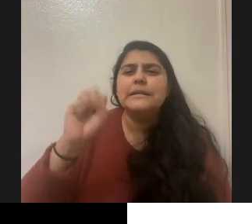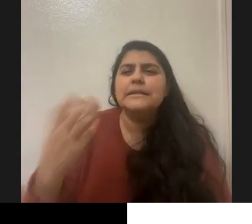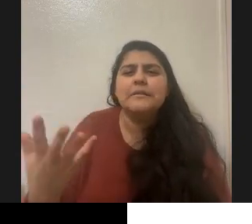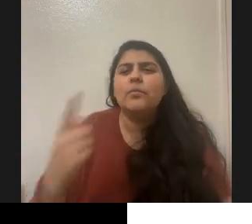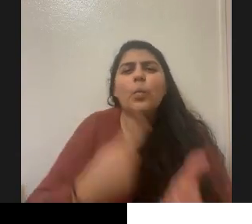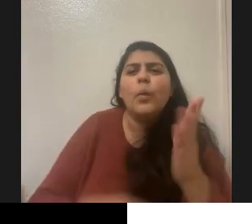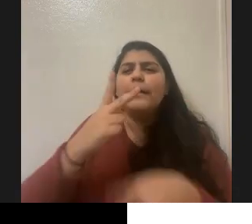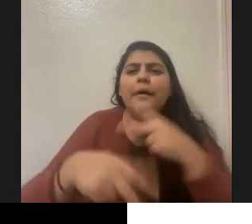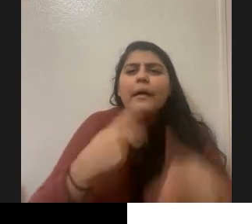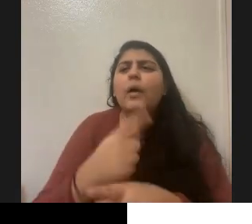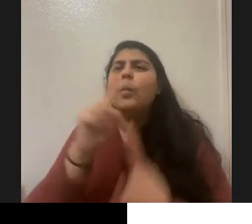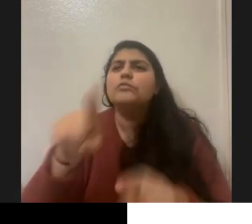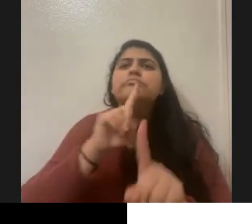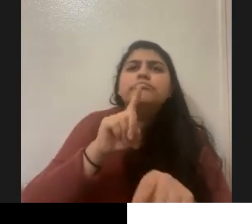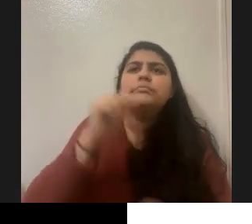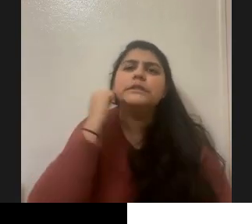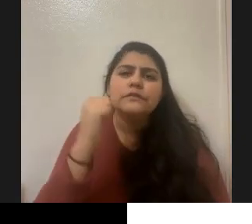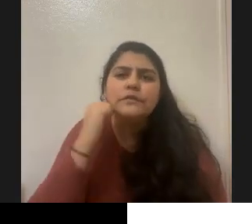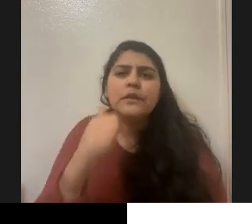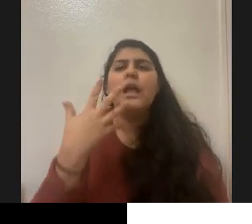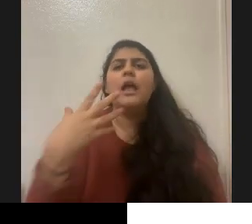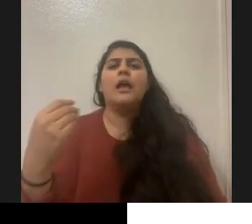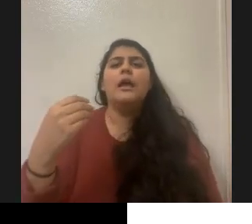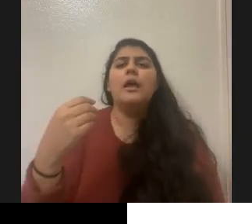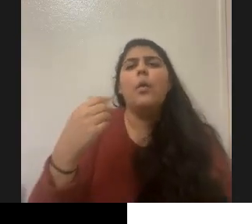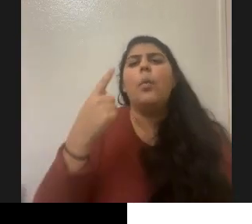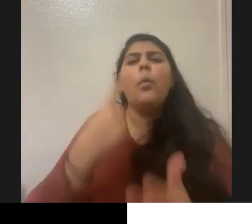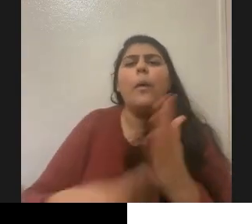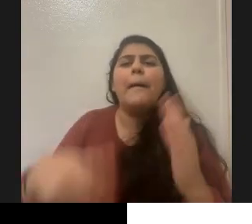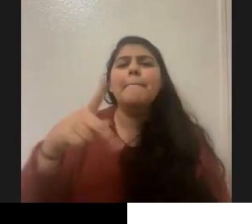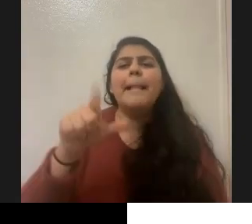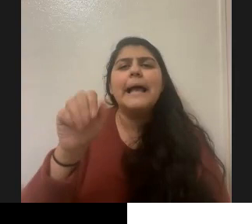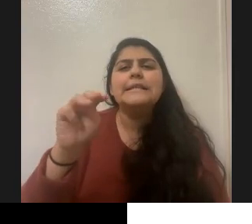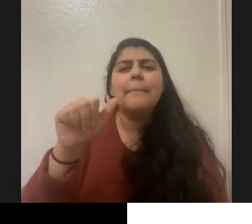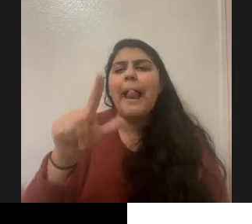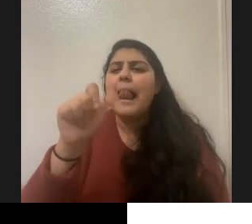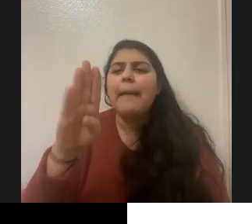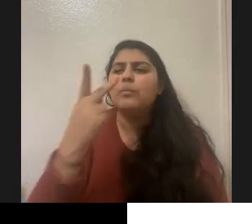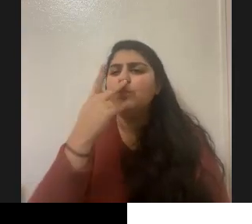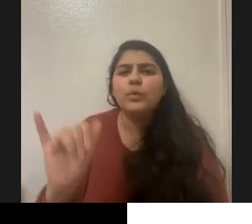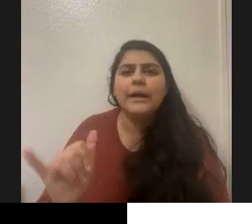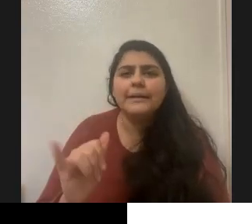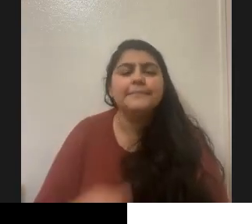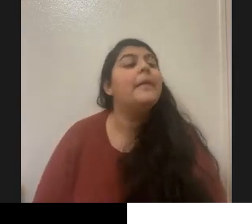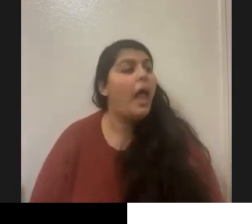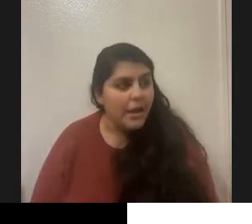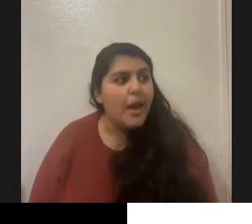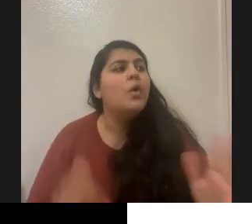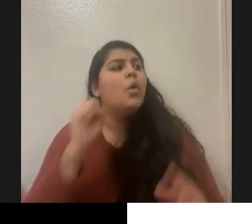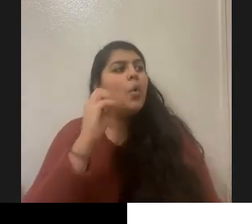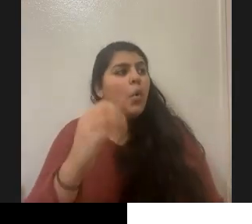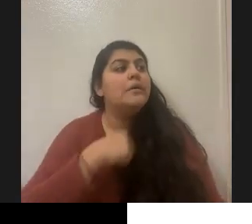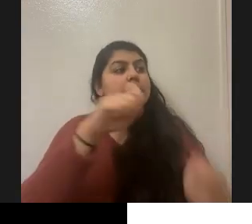questions are you answering? And what does a plasma lab look like? Yeah, so I specifically